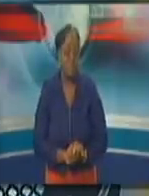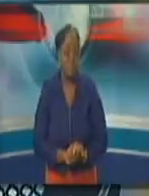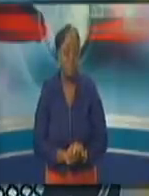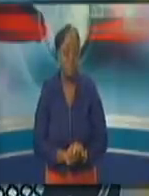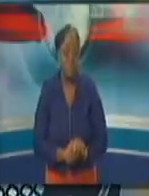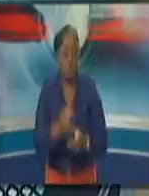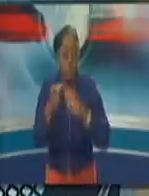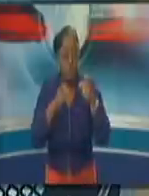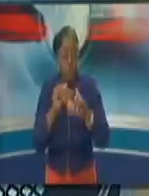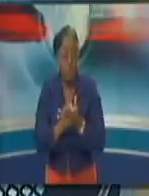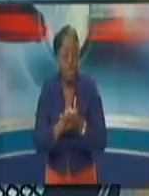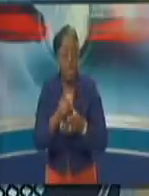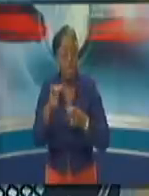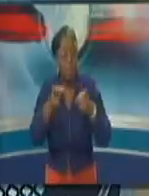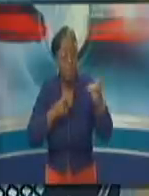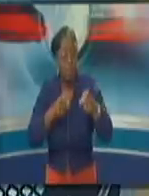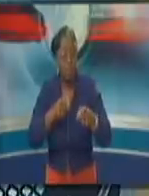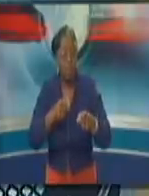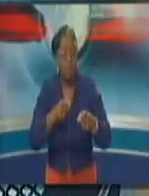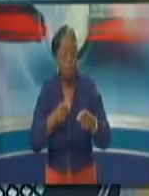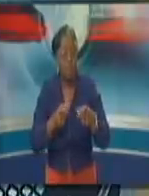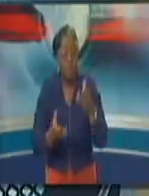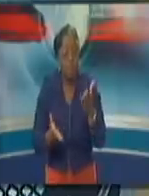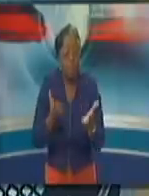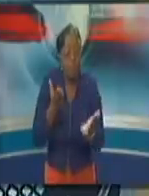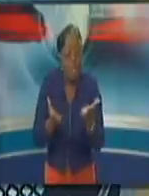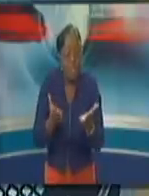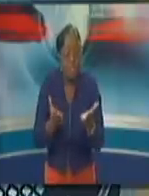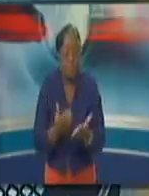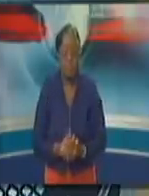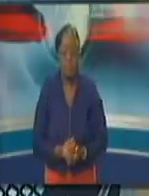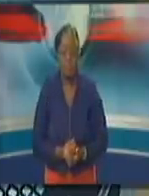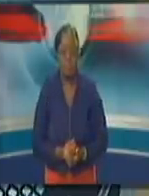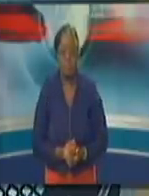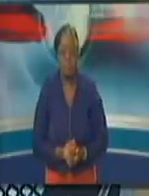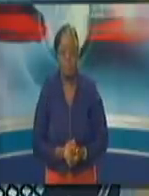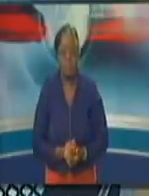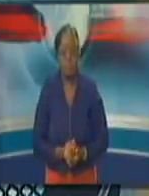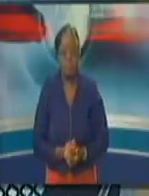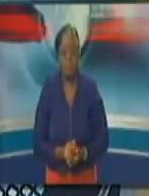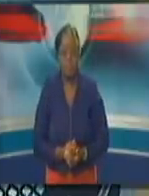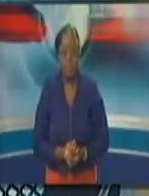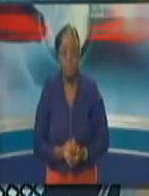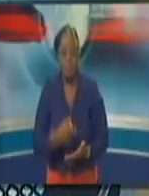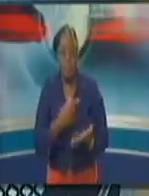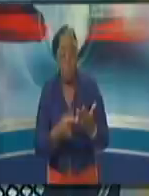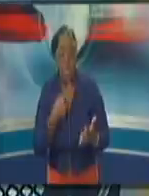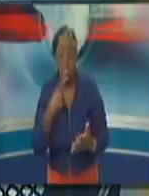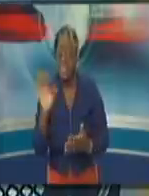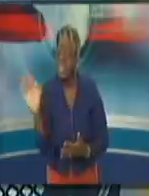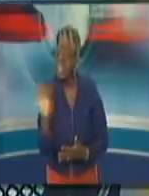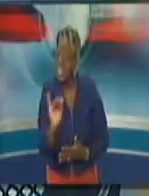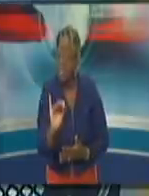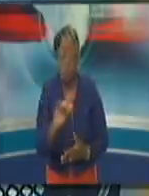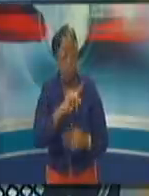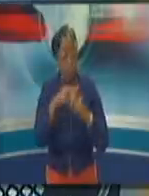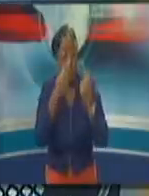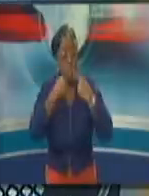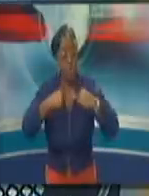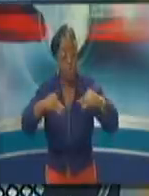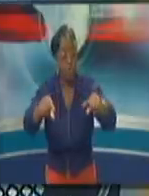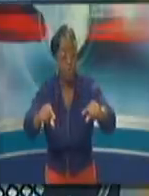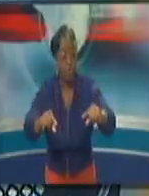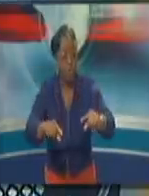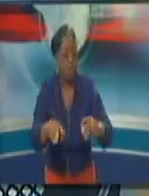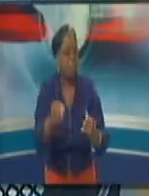diseases, we have to manage weight. So that what I would recommend to those persons is that as you do your grocery shopping, stock up